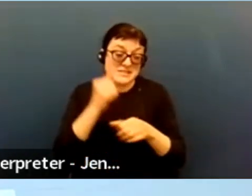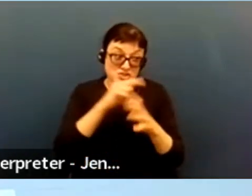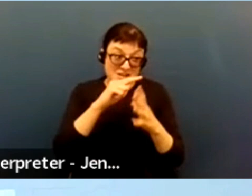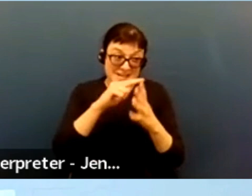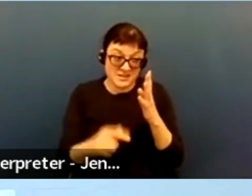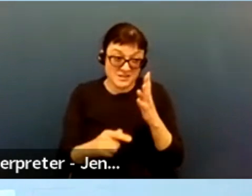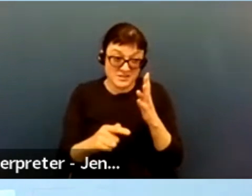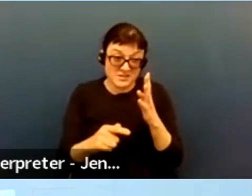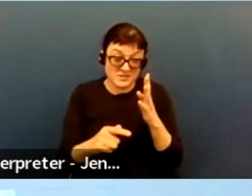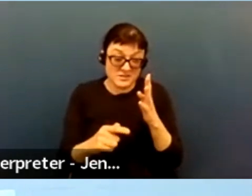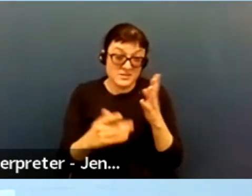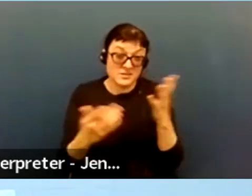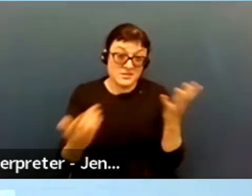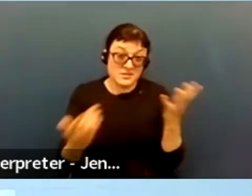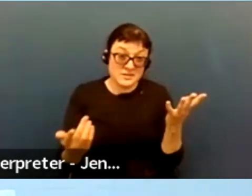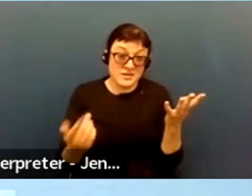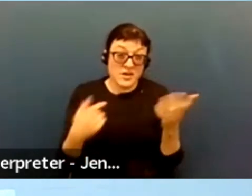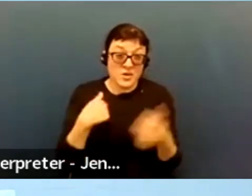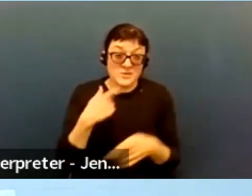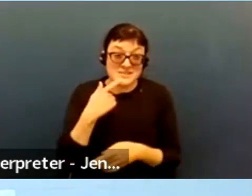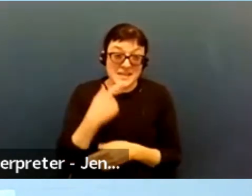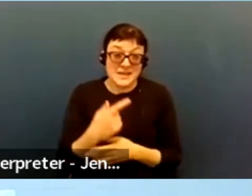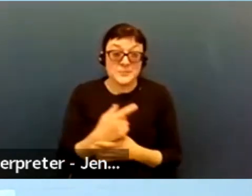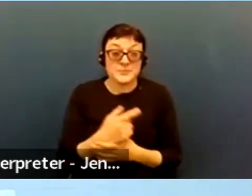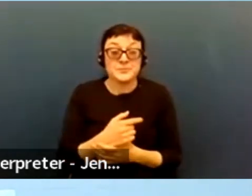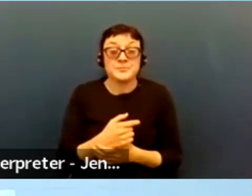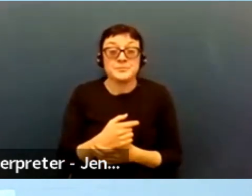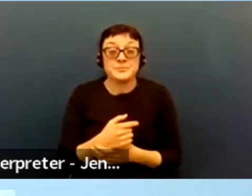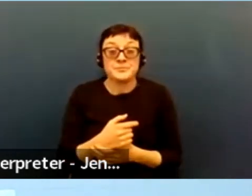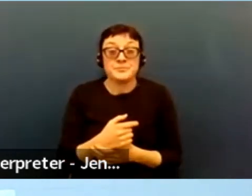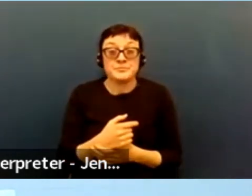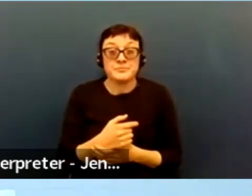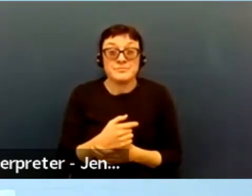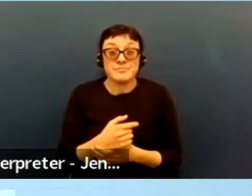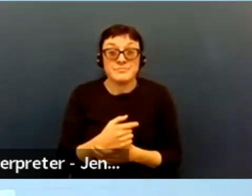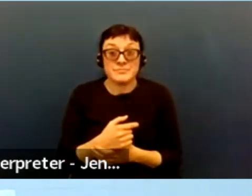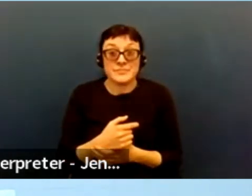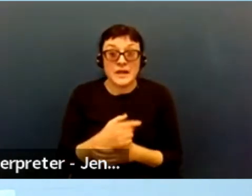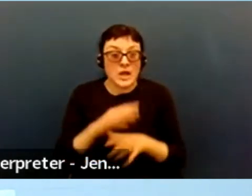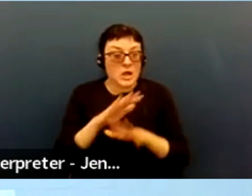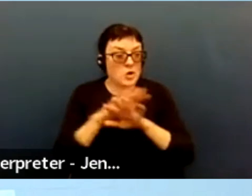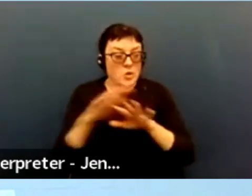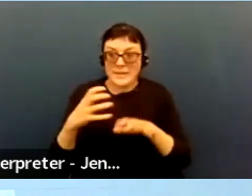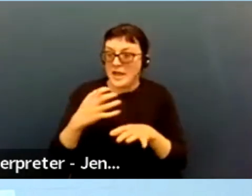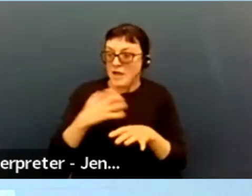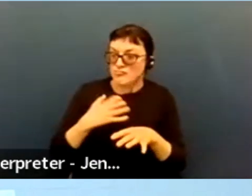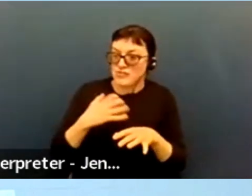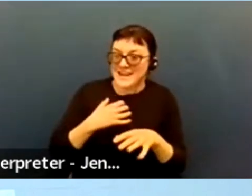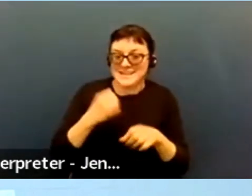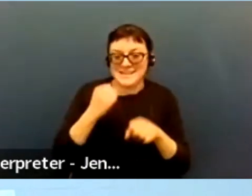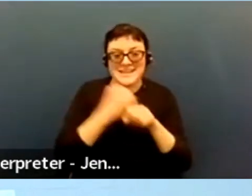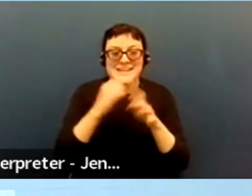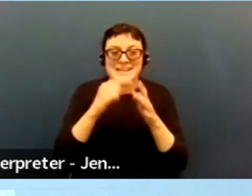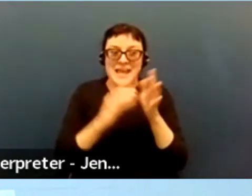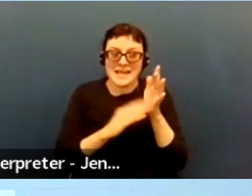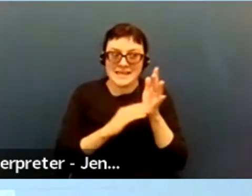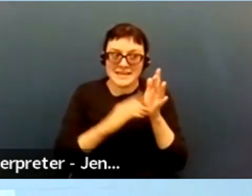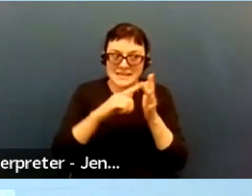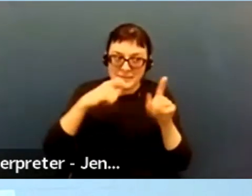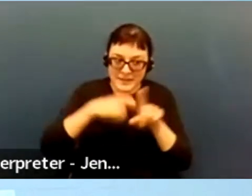So do I, in the terms of the gender, do I think, so I'm kind of avoiding your question, I would say that